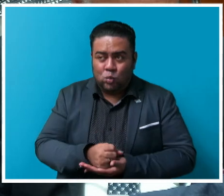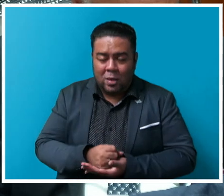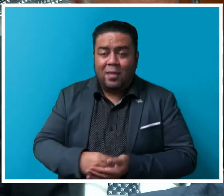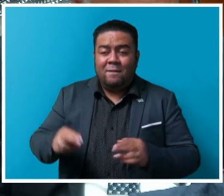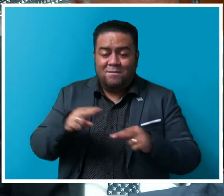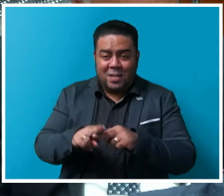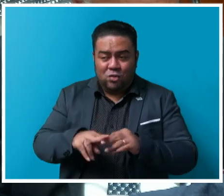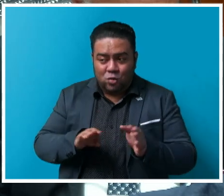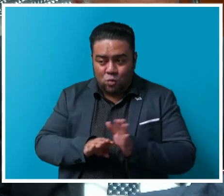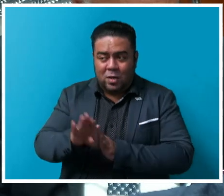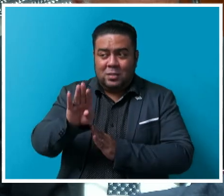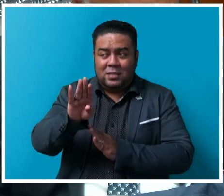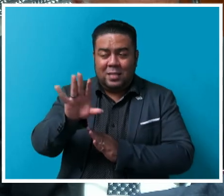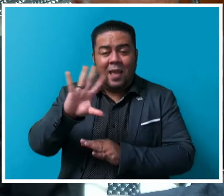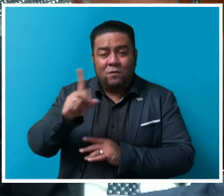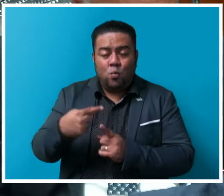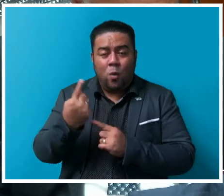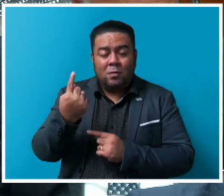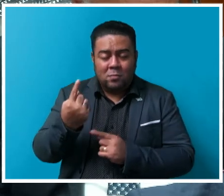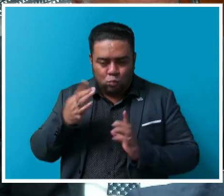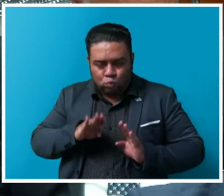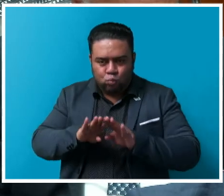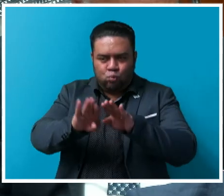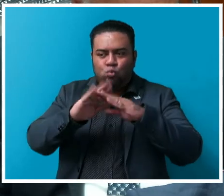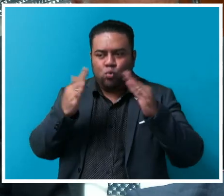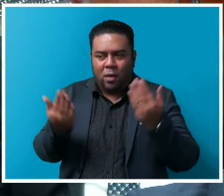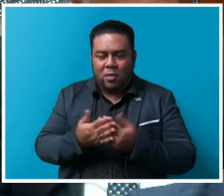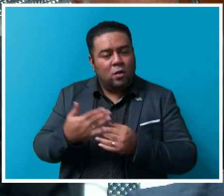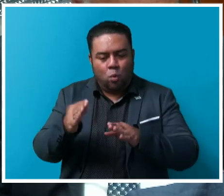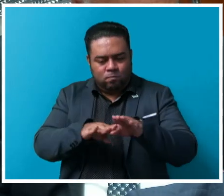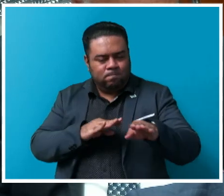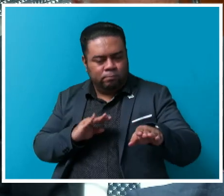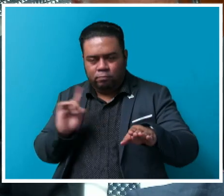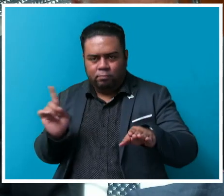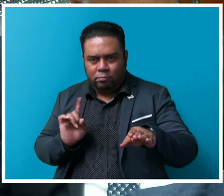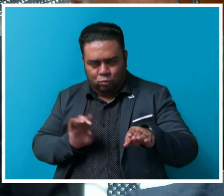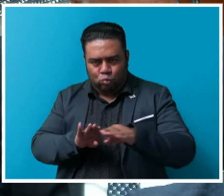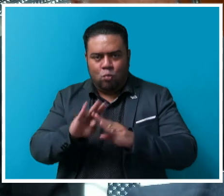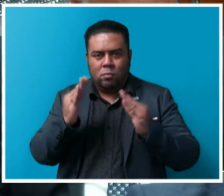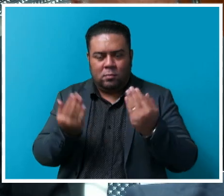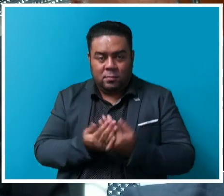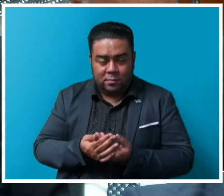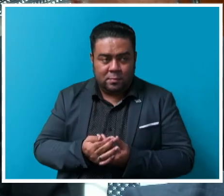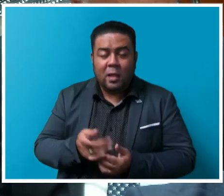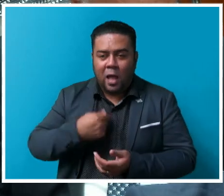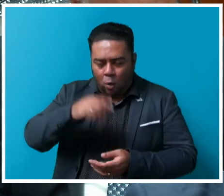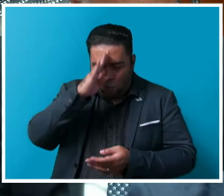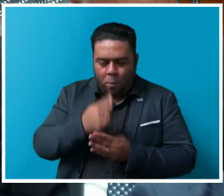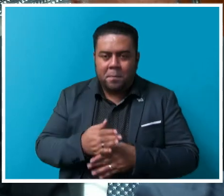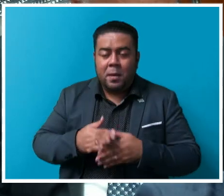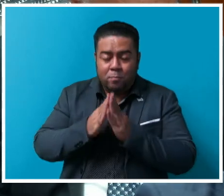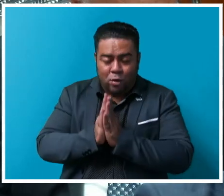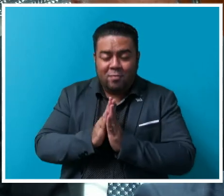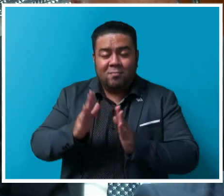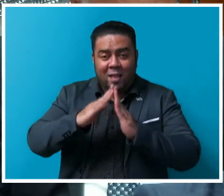Fiji rises, everyone rises together and no one gets left behind. I hope and pray that this august